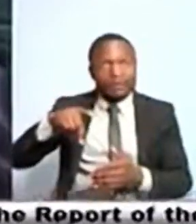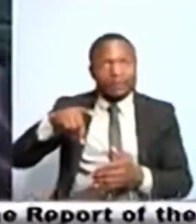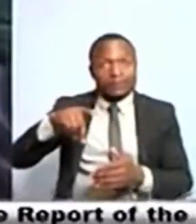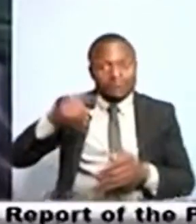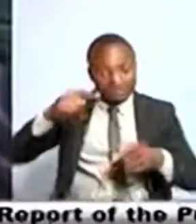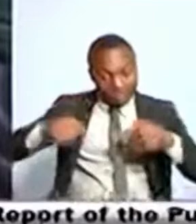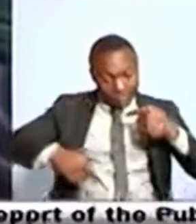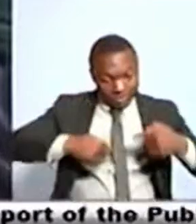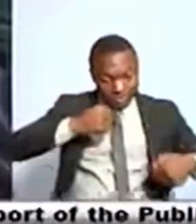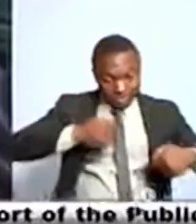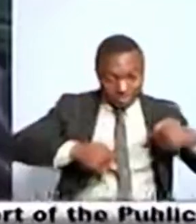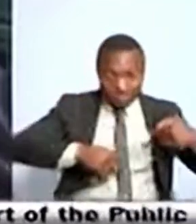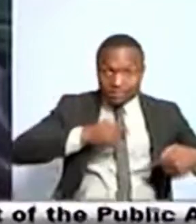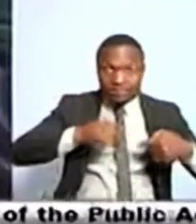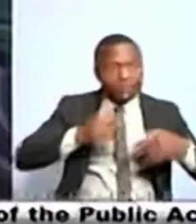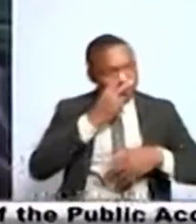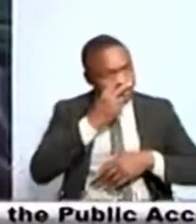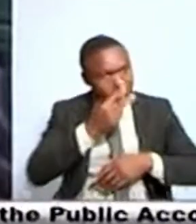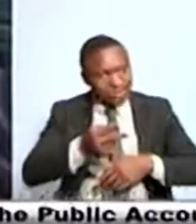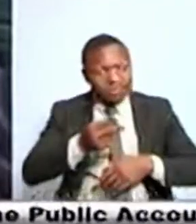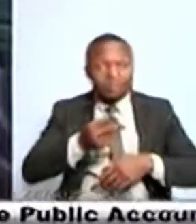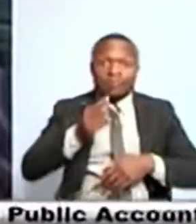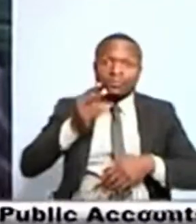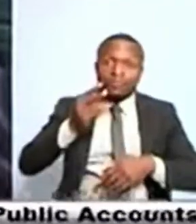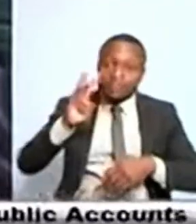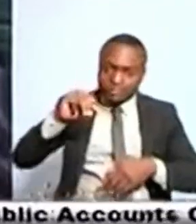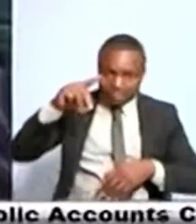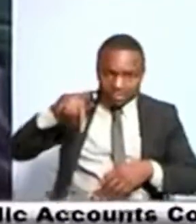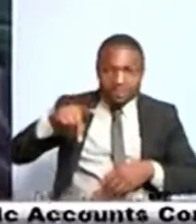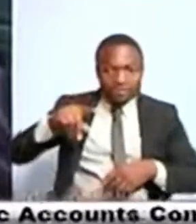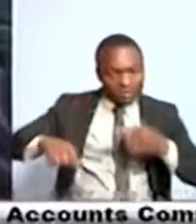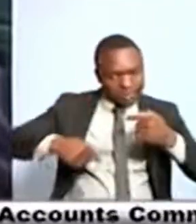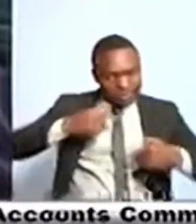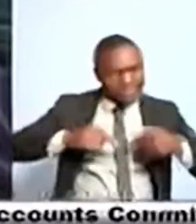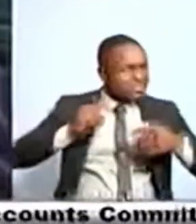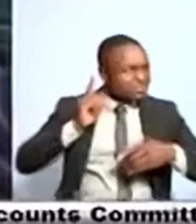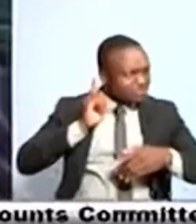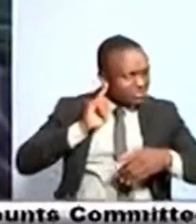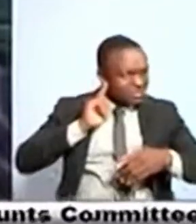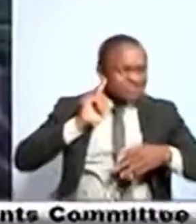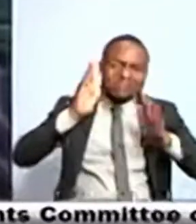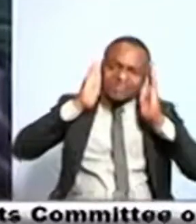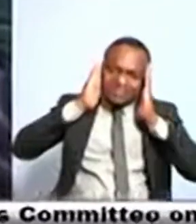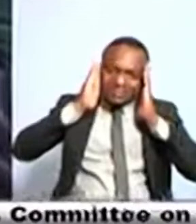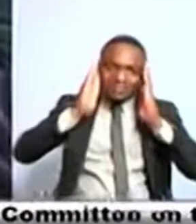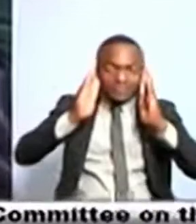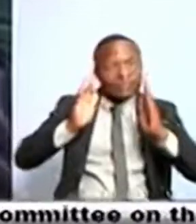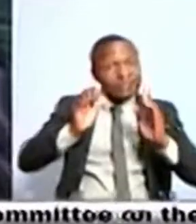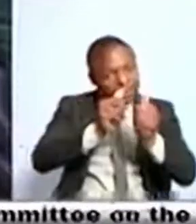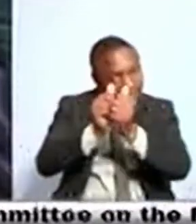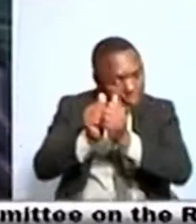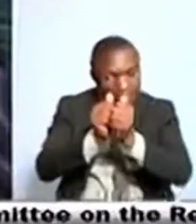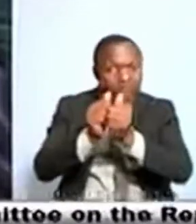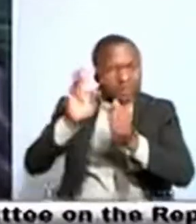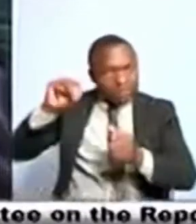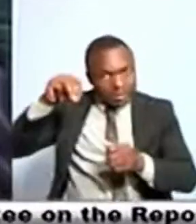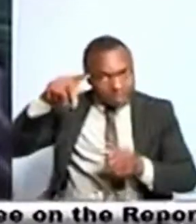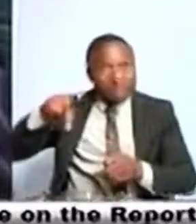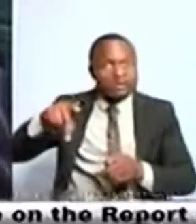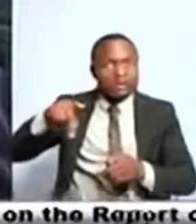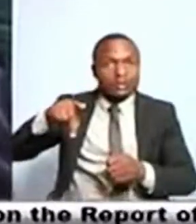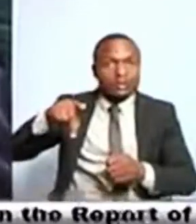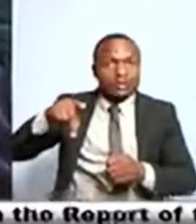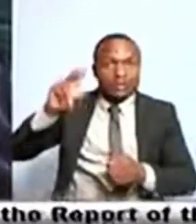Kamfisa. And I could see the Honorable Member for Kamfisa listening very attentively together with the Honorable Member